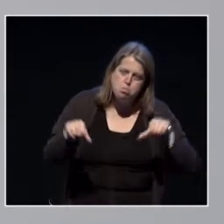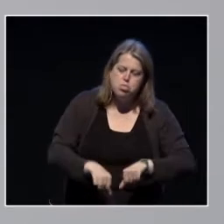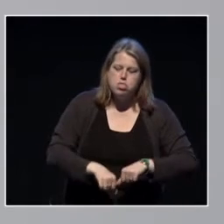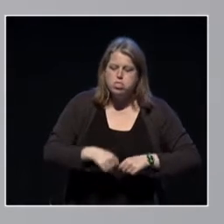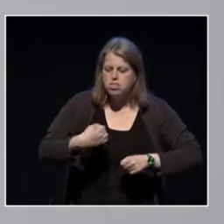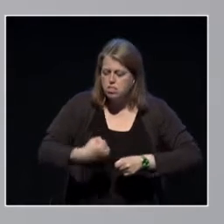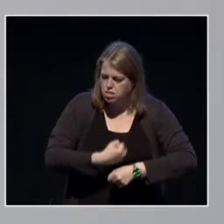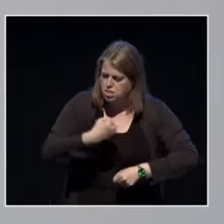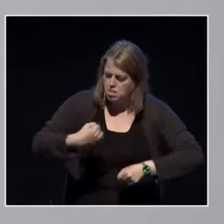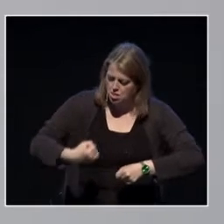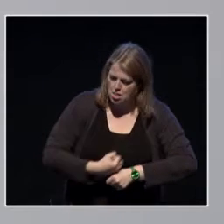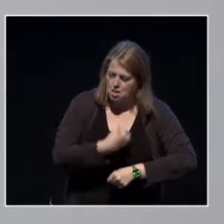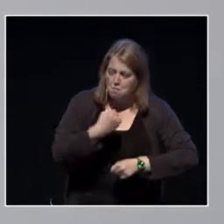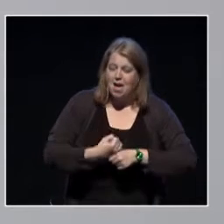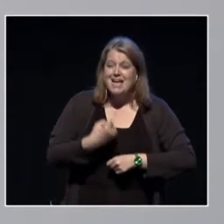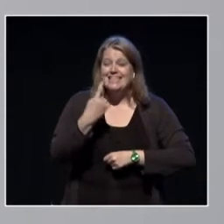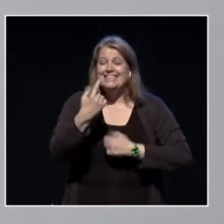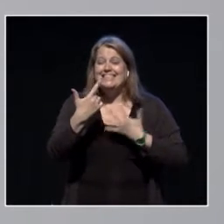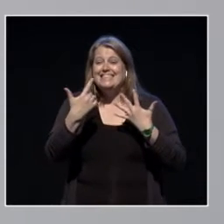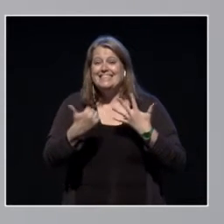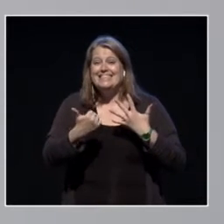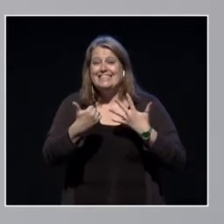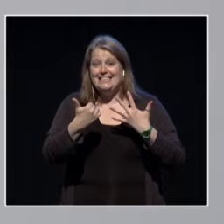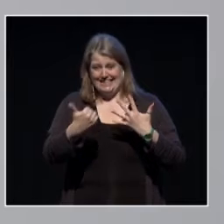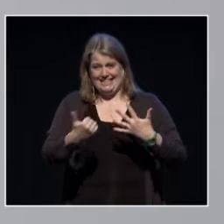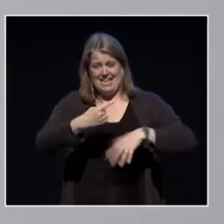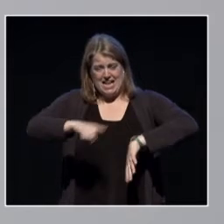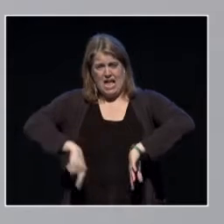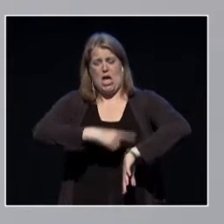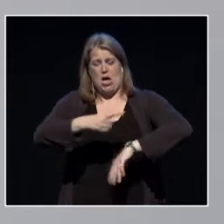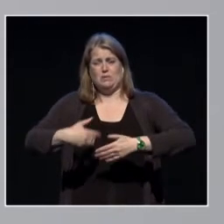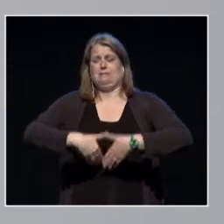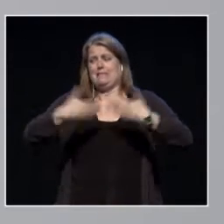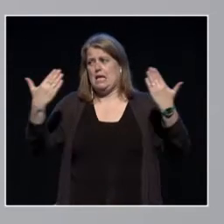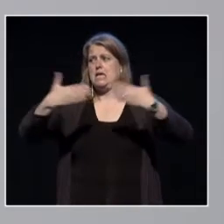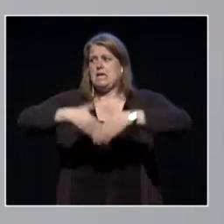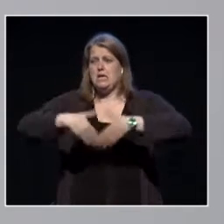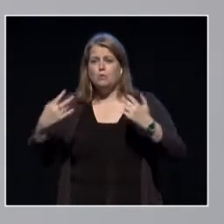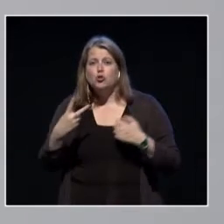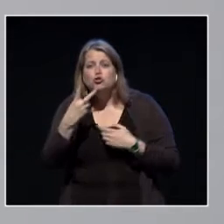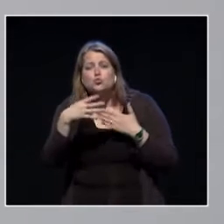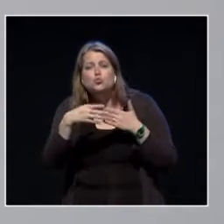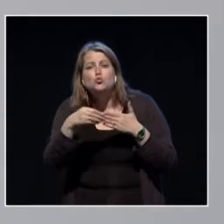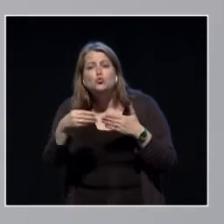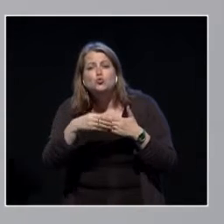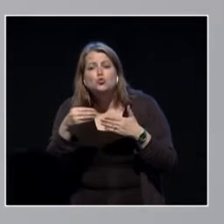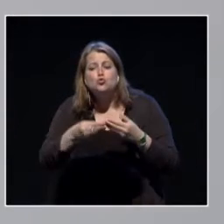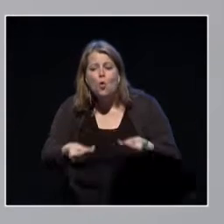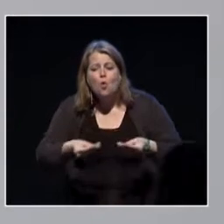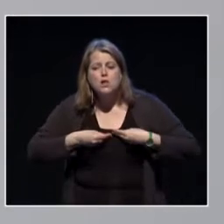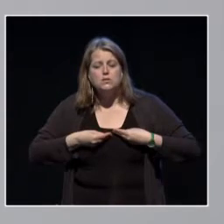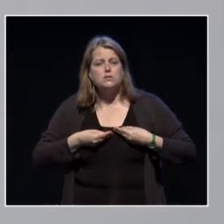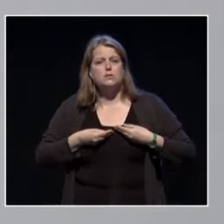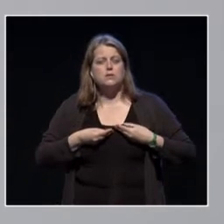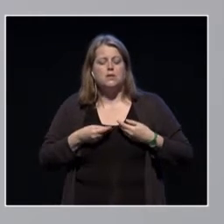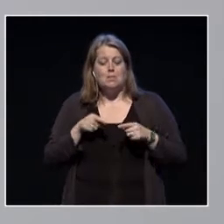$2 against 16 hours a day of work. And because for these people,